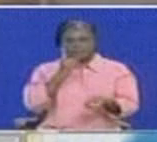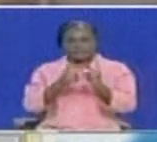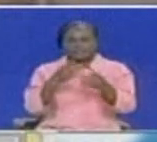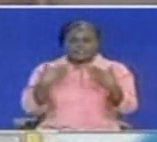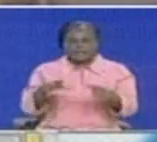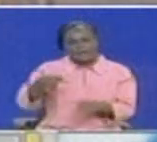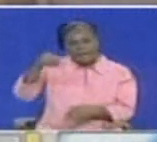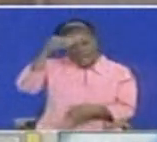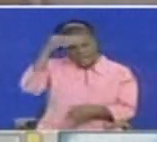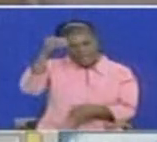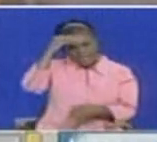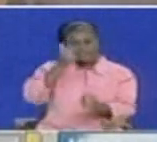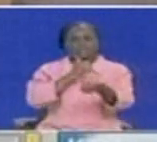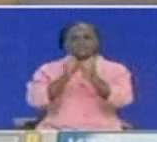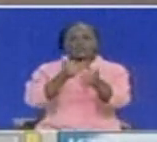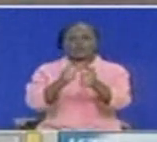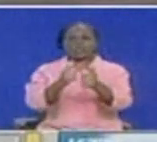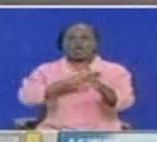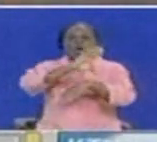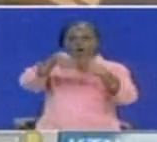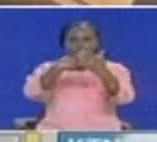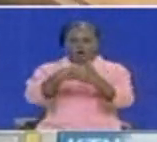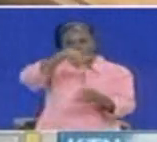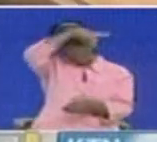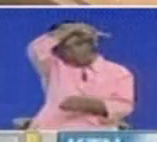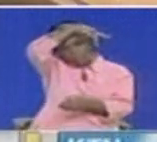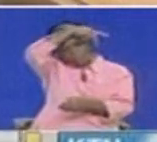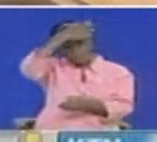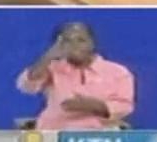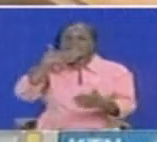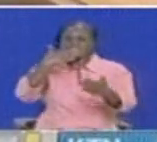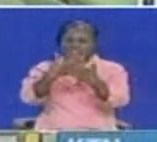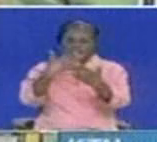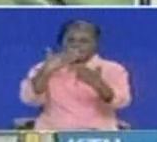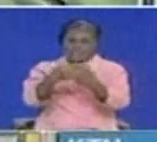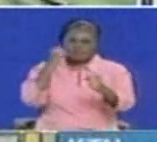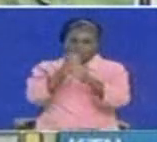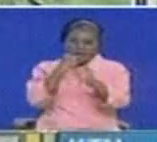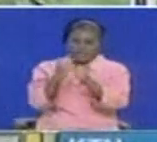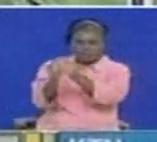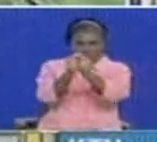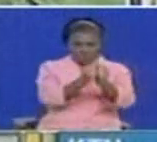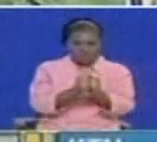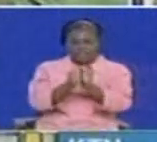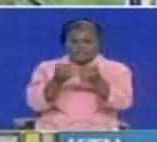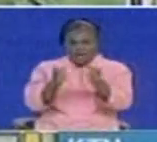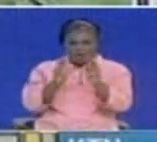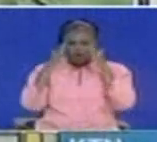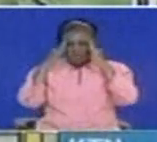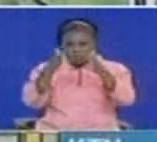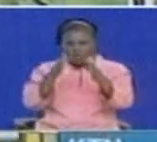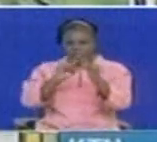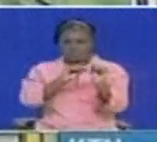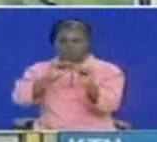Kenya Academy of Sports. To all the graduates, thank you for your cooperation. With focus now shifting to the progress